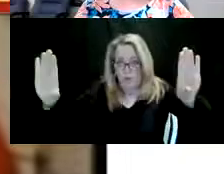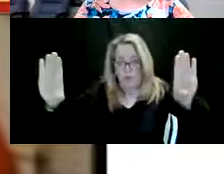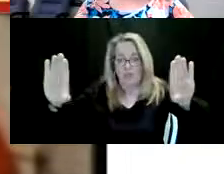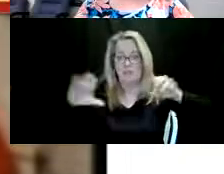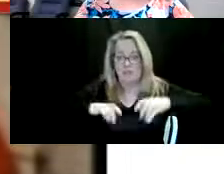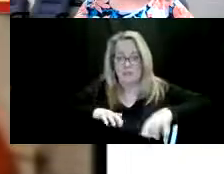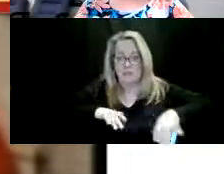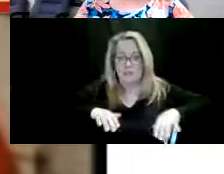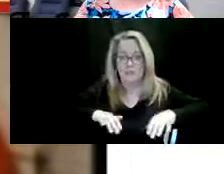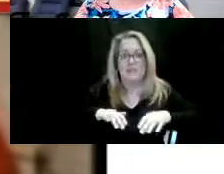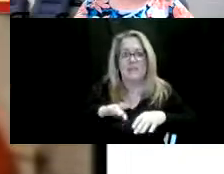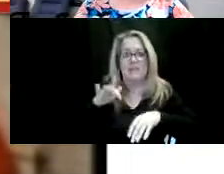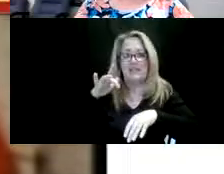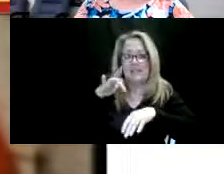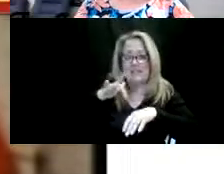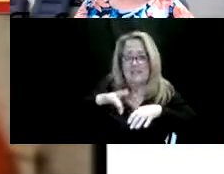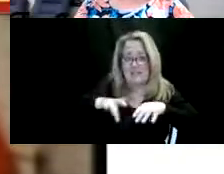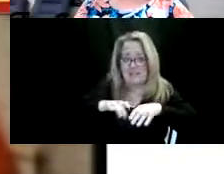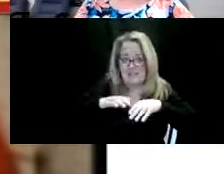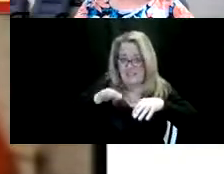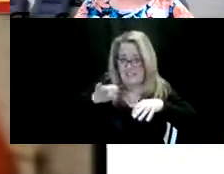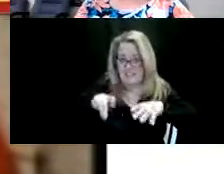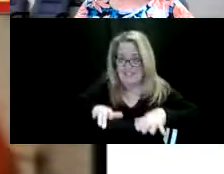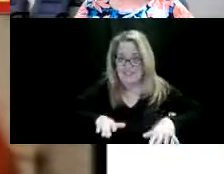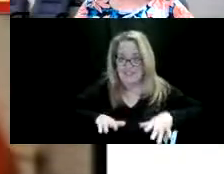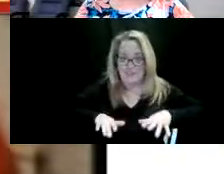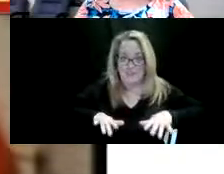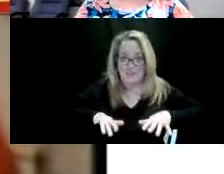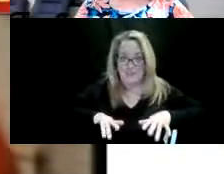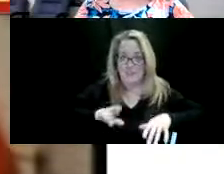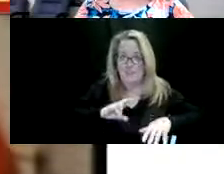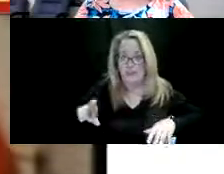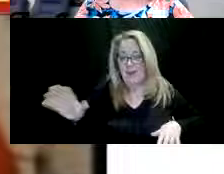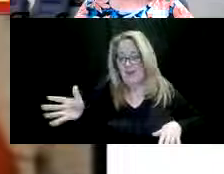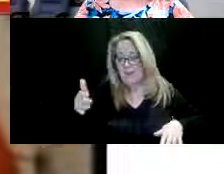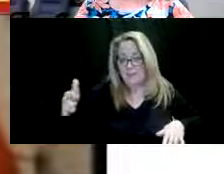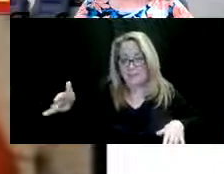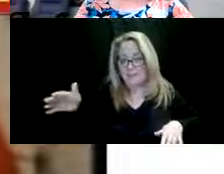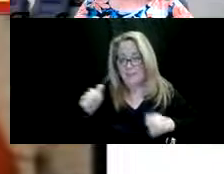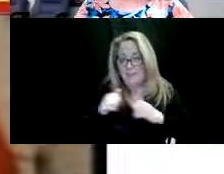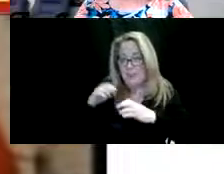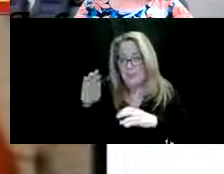Jack briefly touches the rice and beads with his feet. He shakes a string of beads with his right hand.